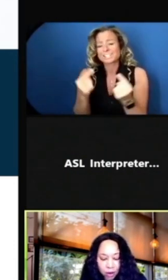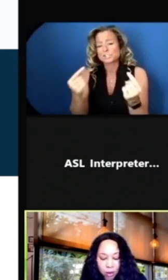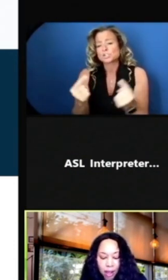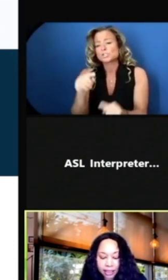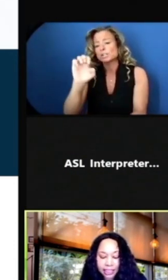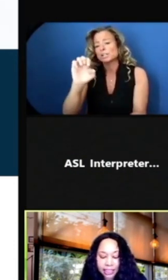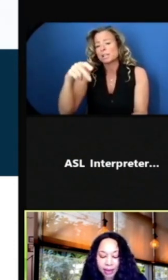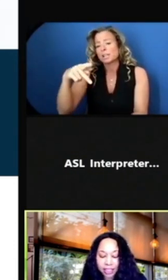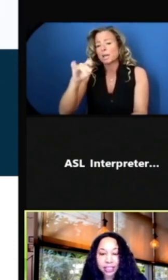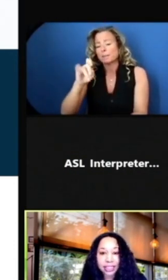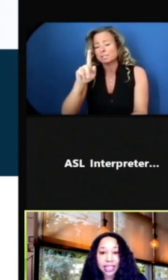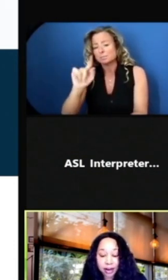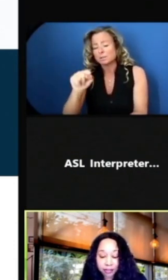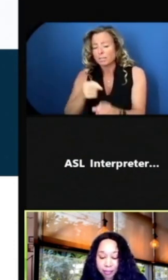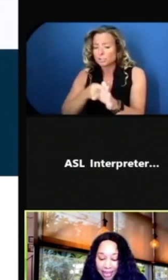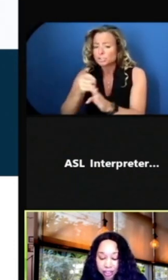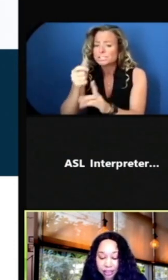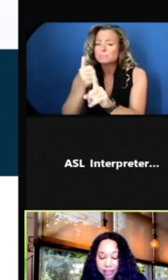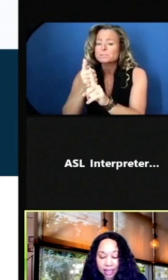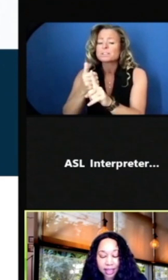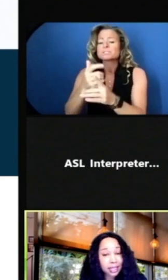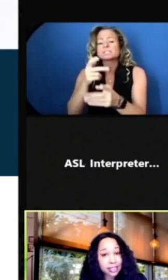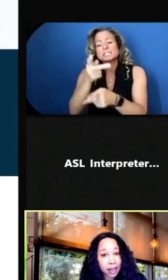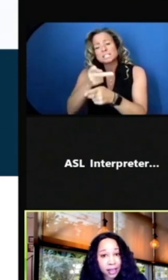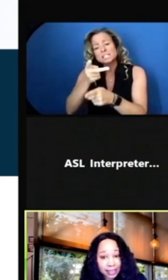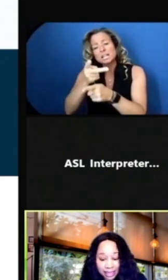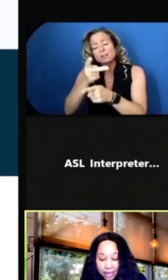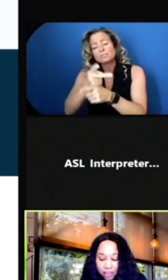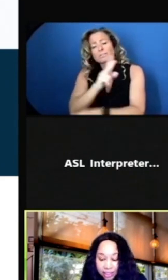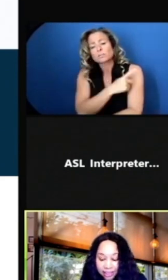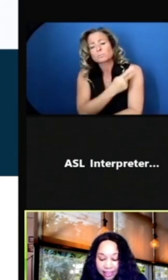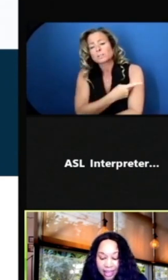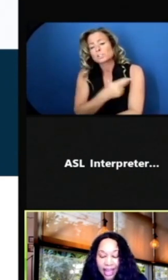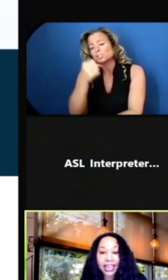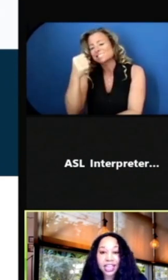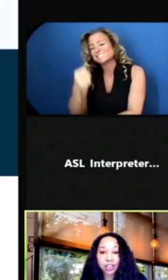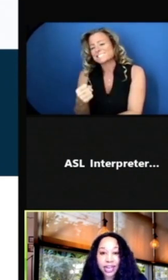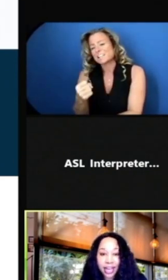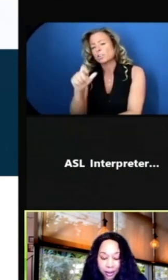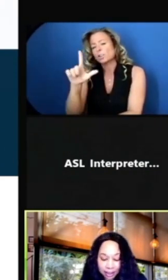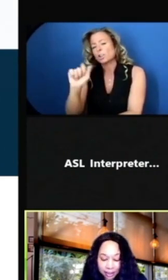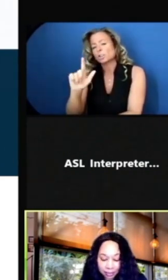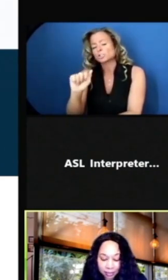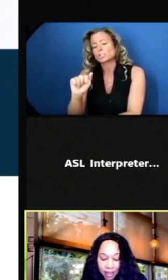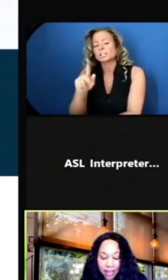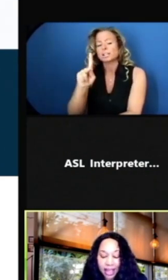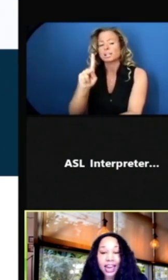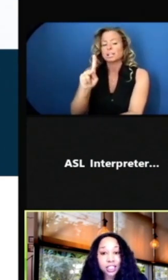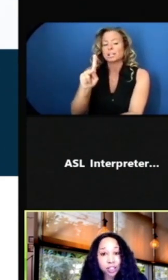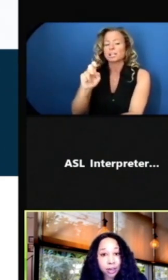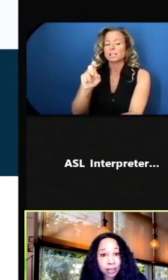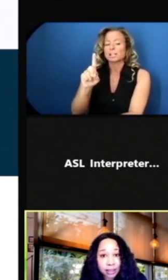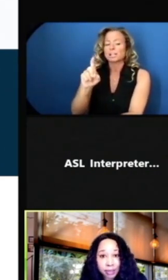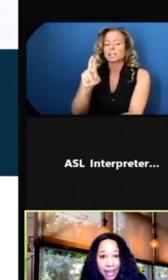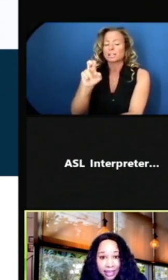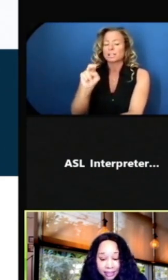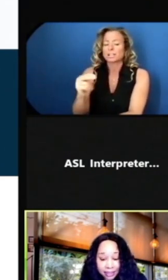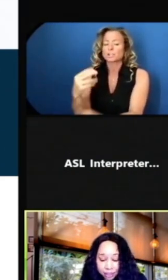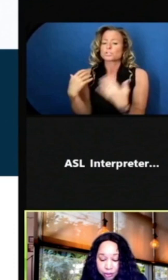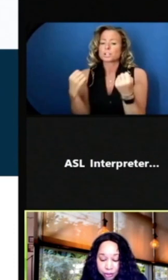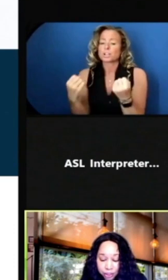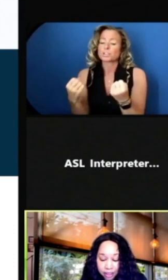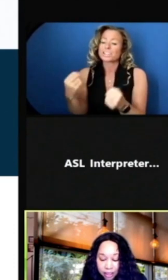a medical quality specialist caring for patients in South Los Angeles at Kedren Health, an historically